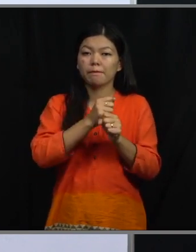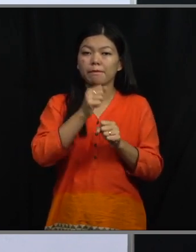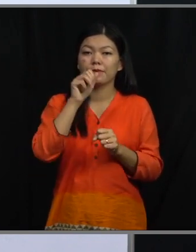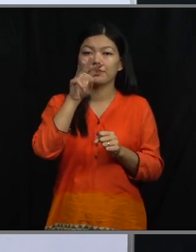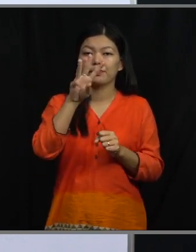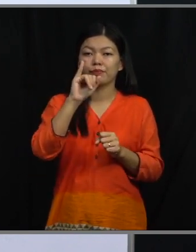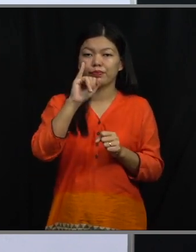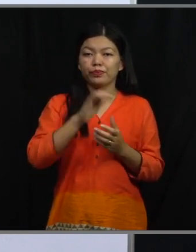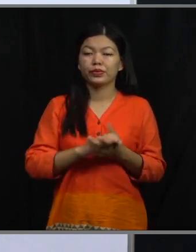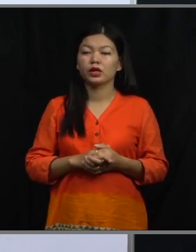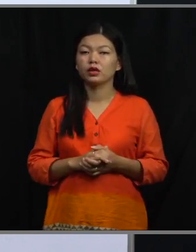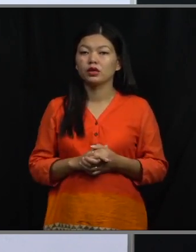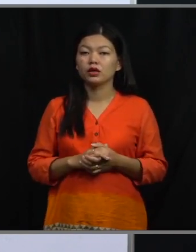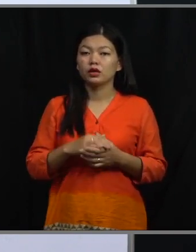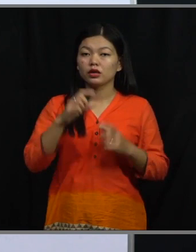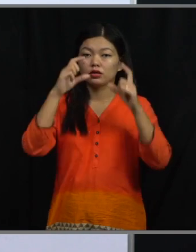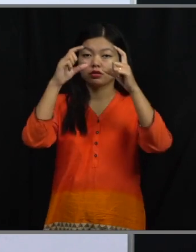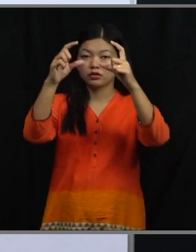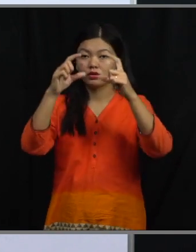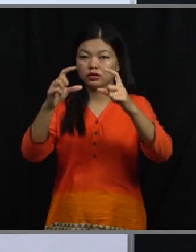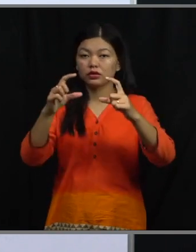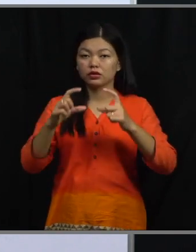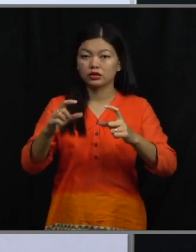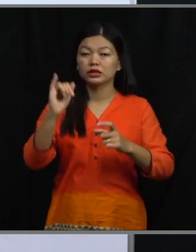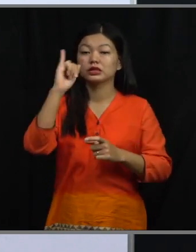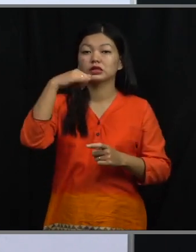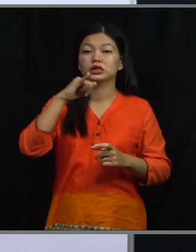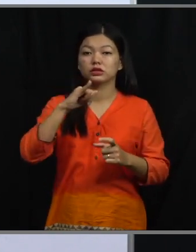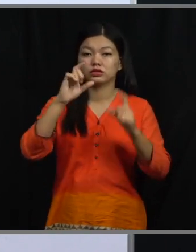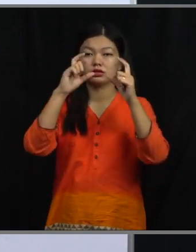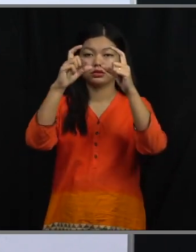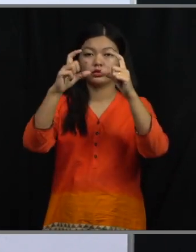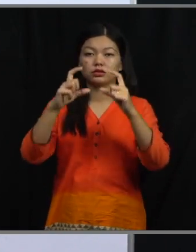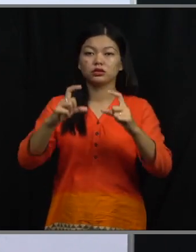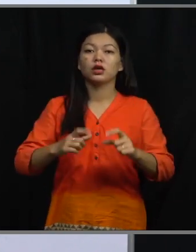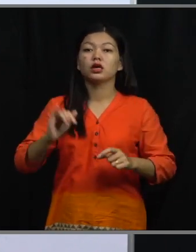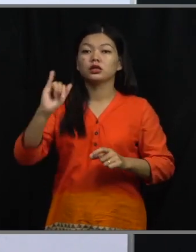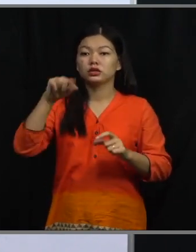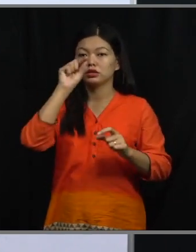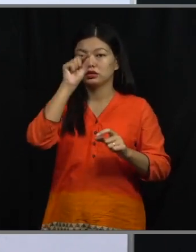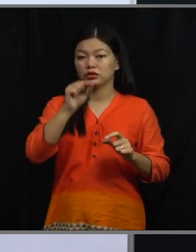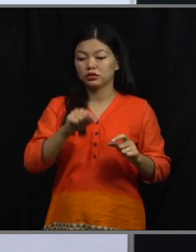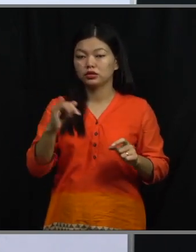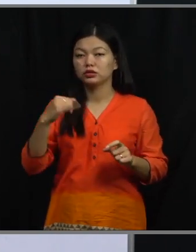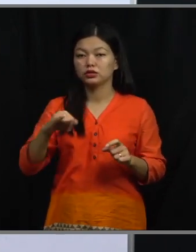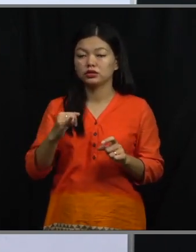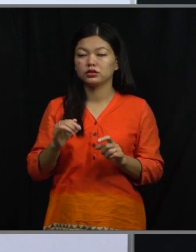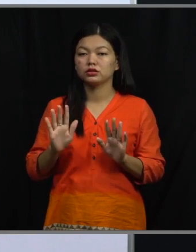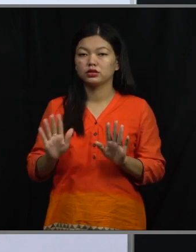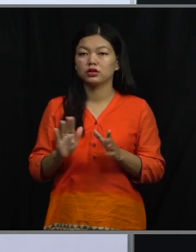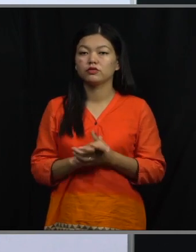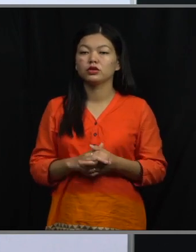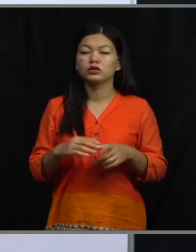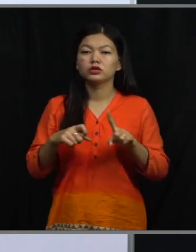36 in the 6th paragraph, okay? Now, the definition which he has given is, when we use the